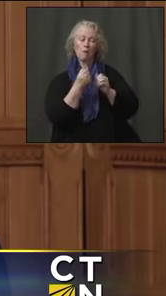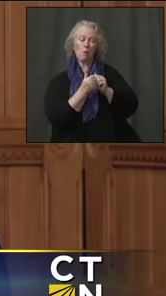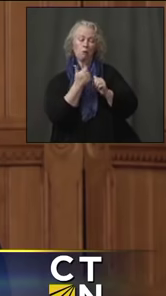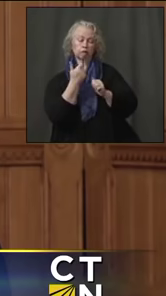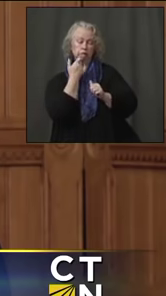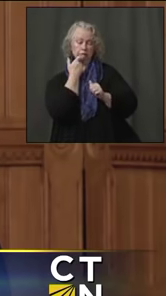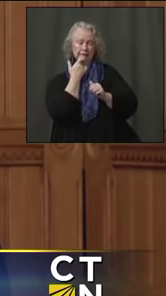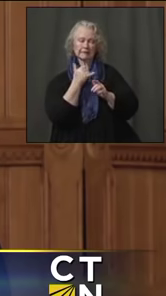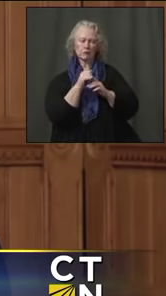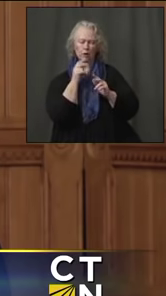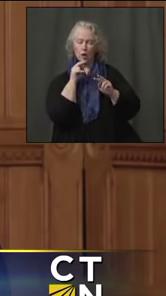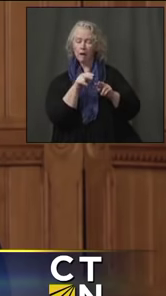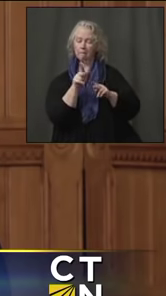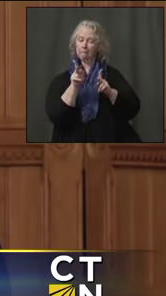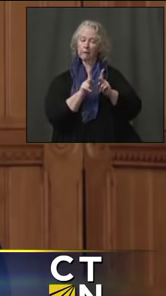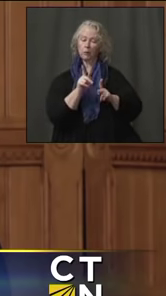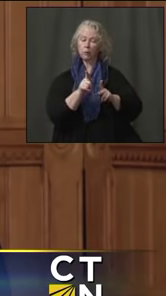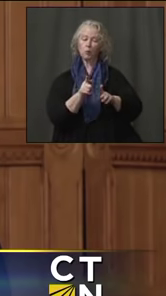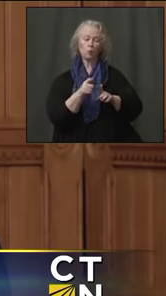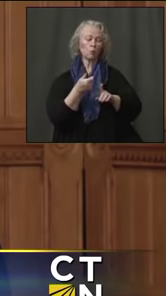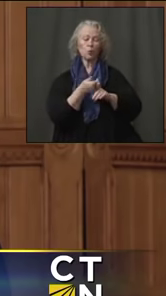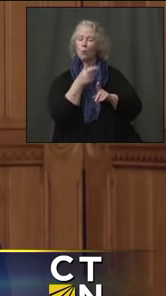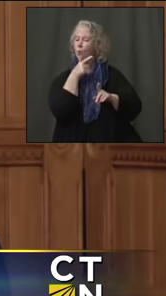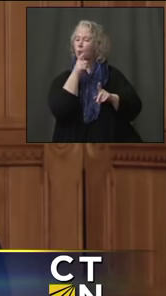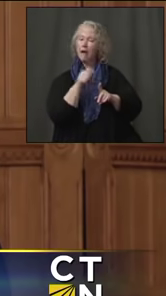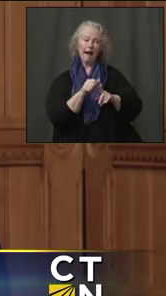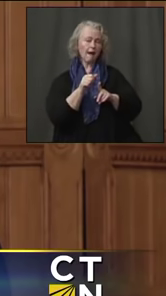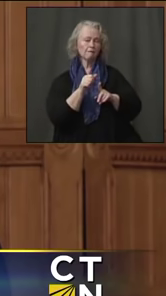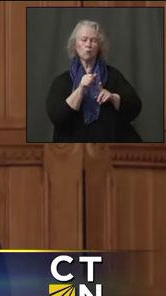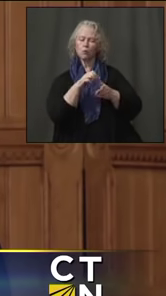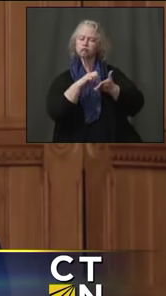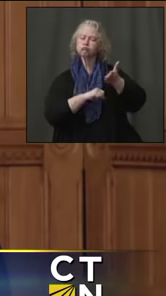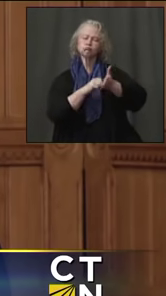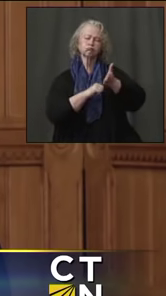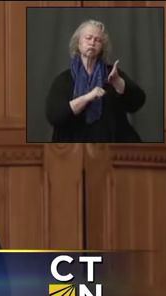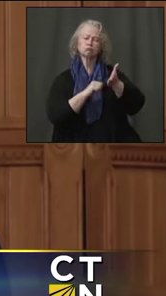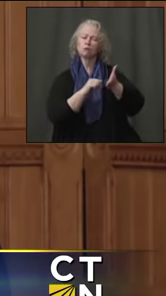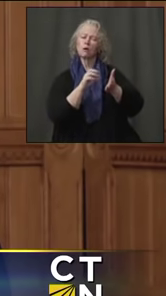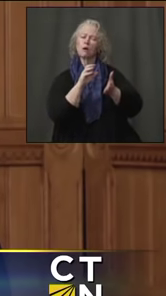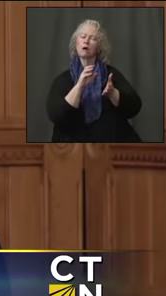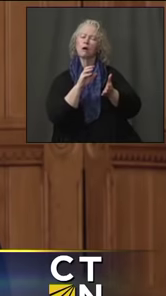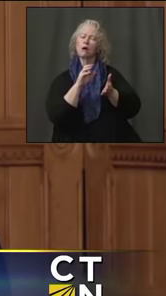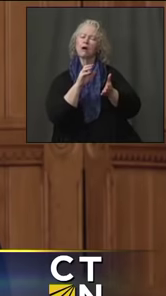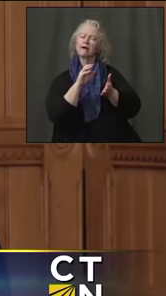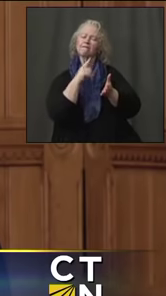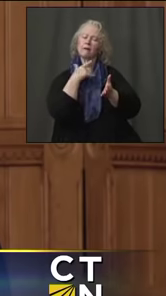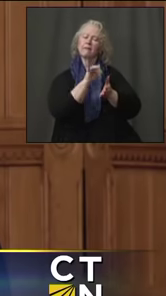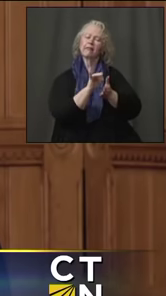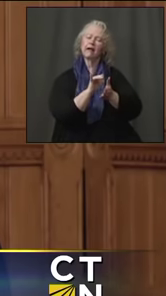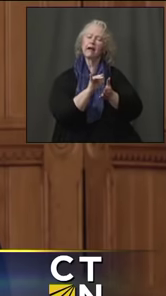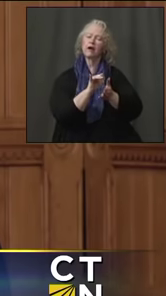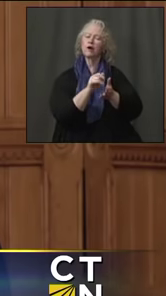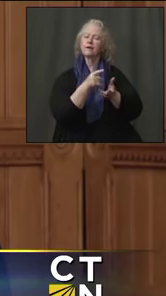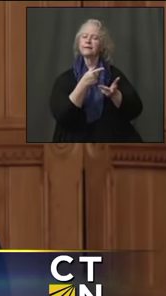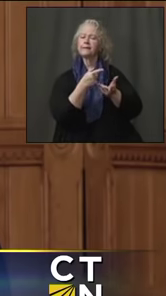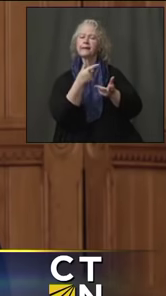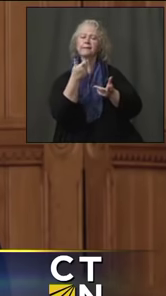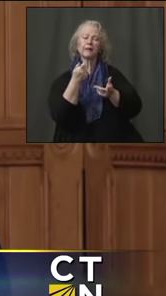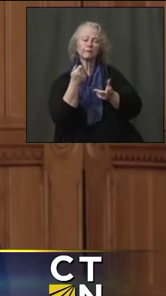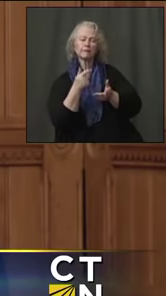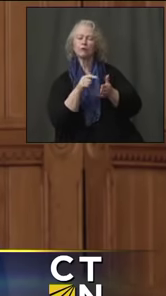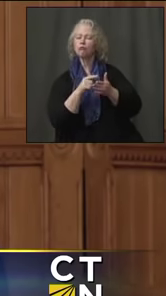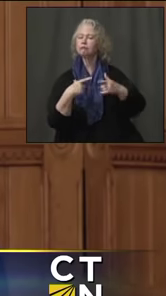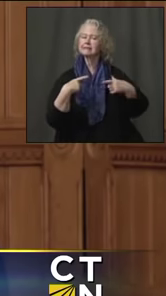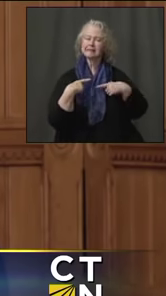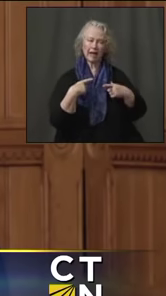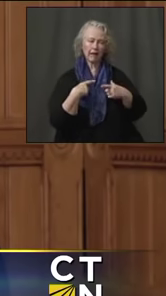typically do not have to withhold taxes from their pension or retirement payments. So for example, maybe if